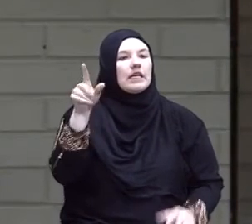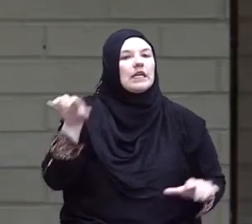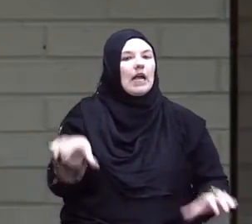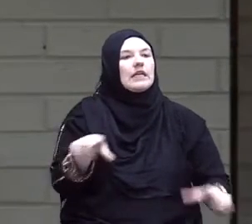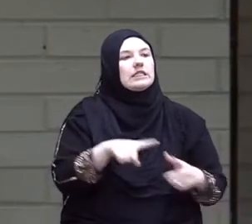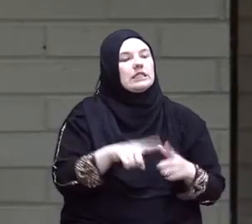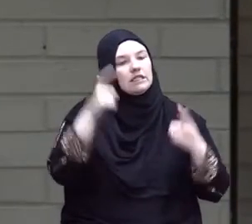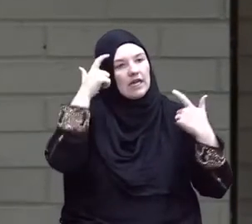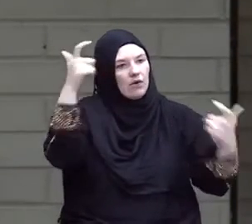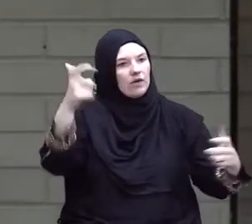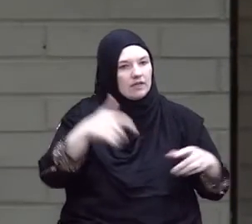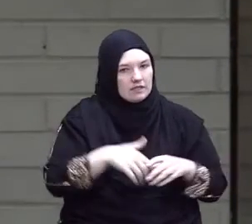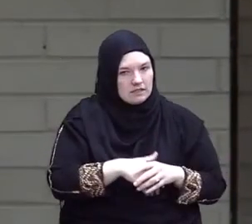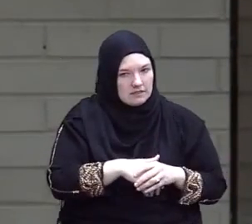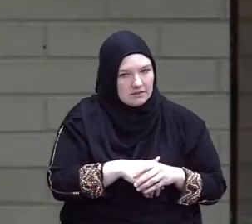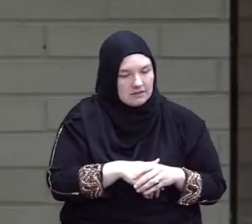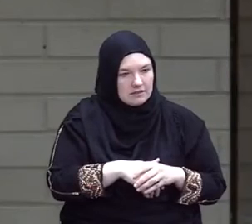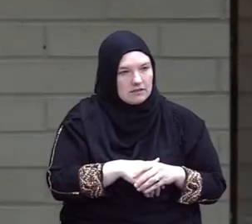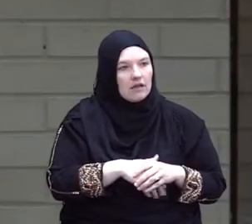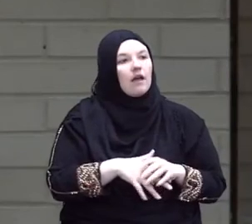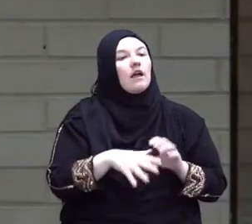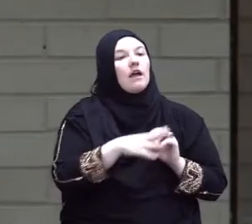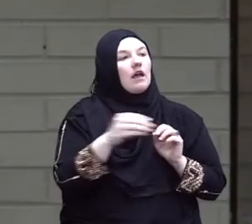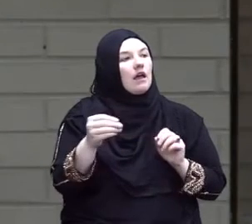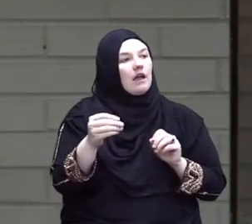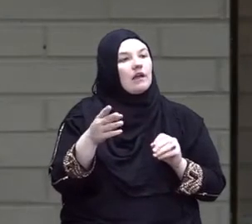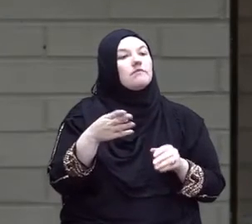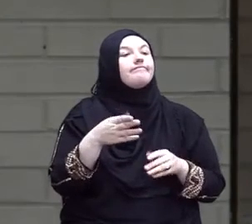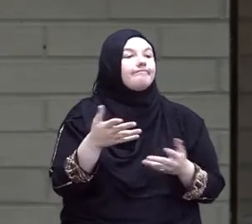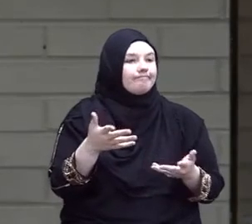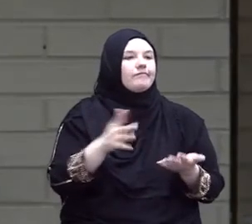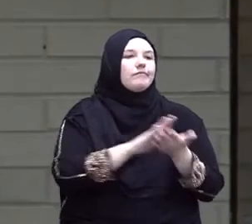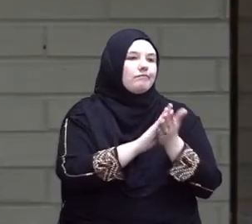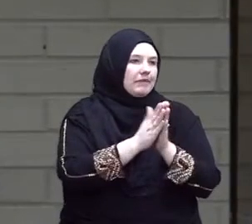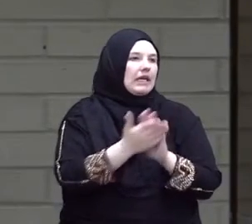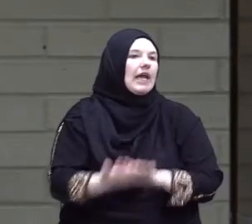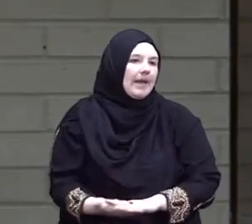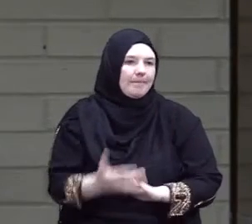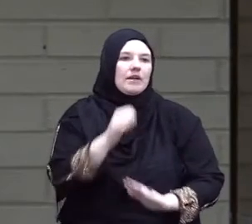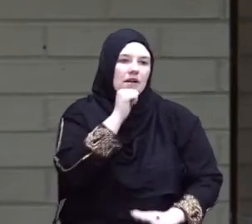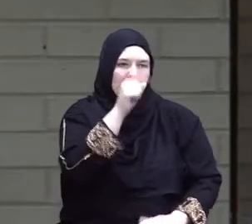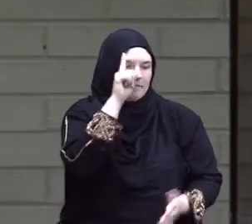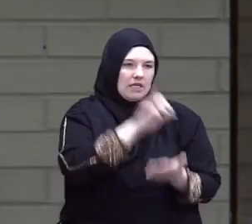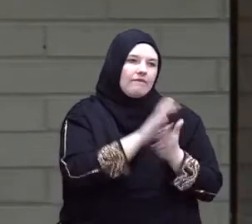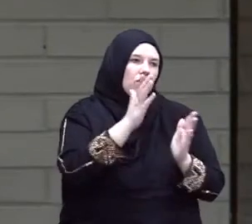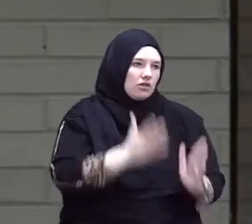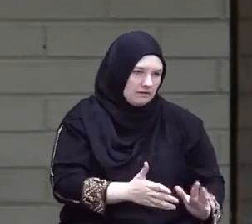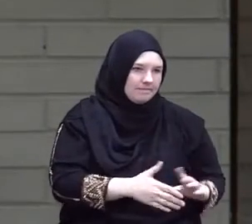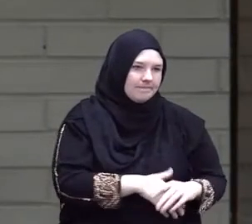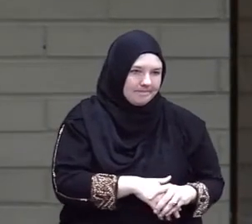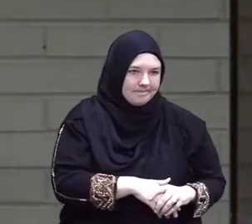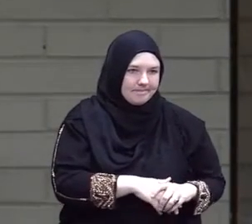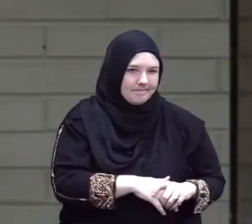he acted in arrogance. And he ended up becoming among the disbelievers.